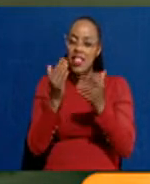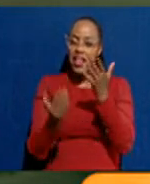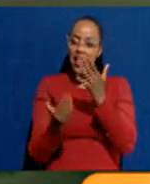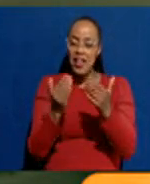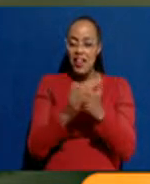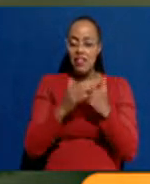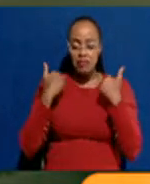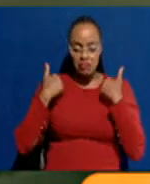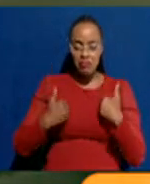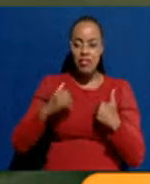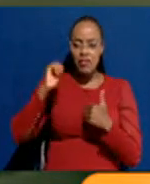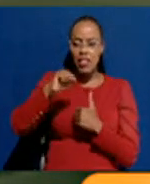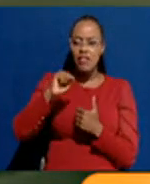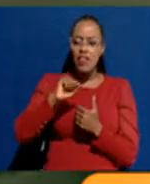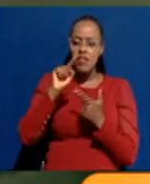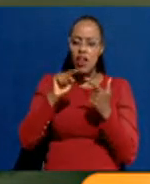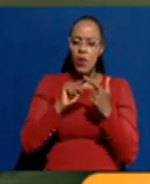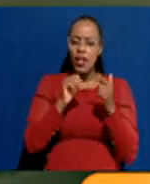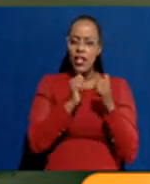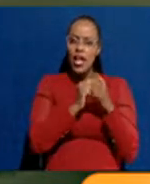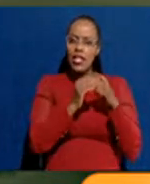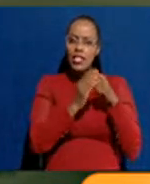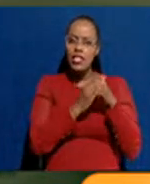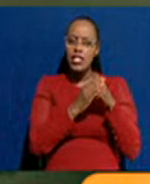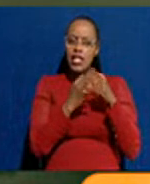Yeah, I'm the one. That was, I think, maybe the year